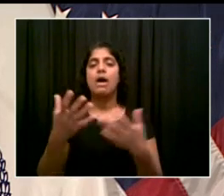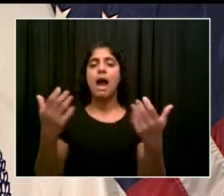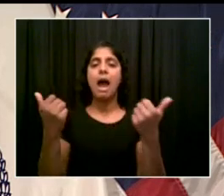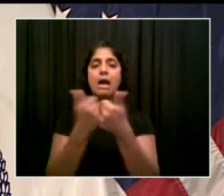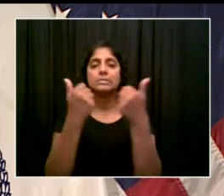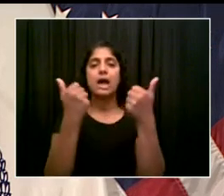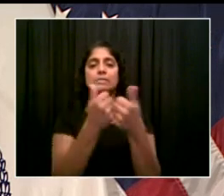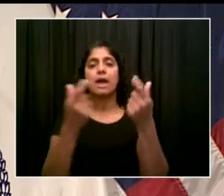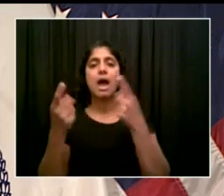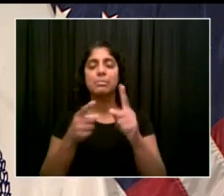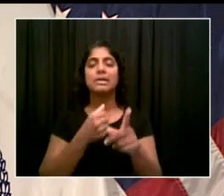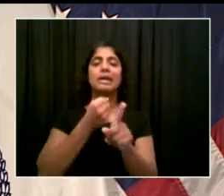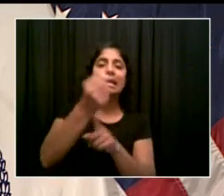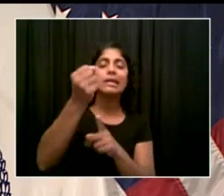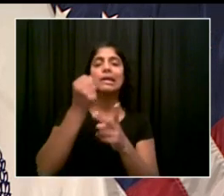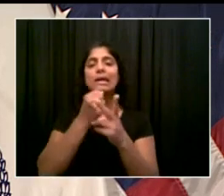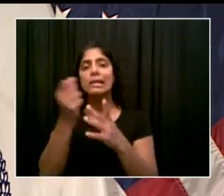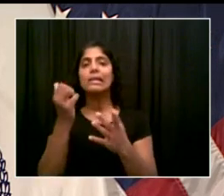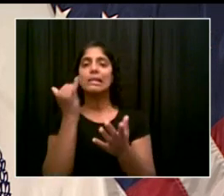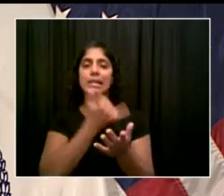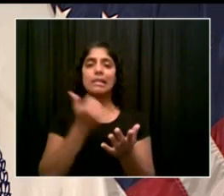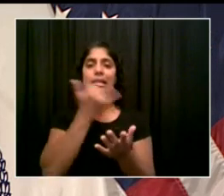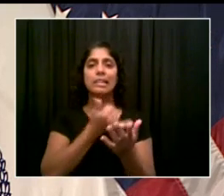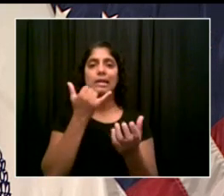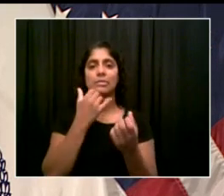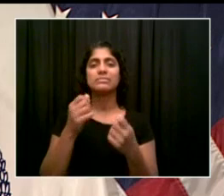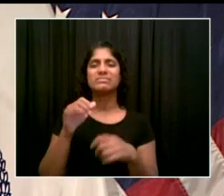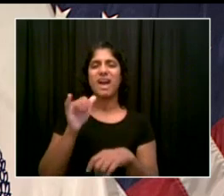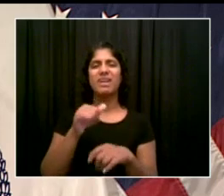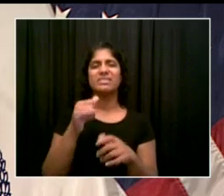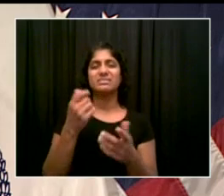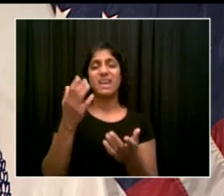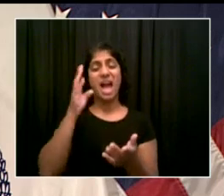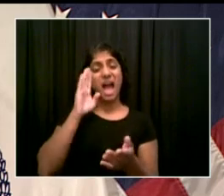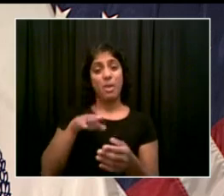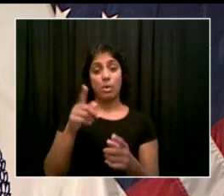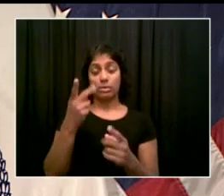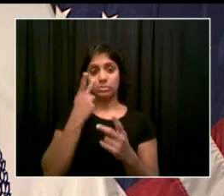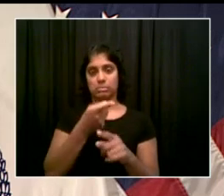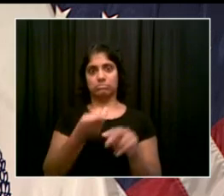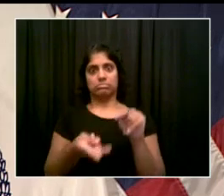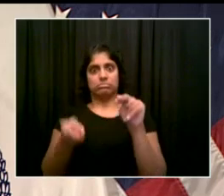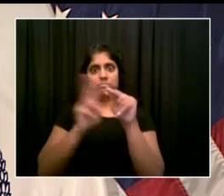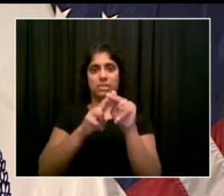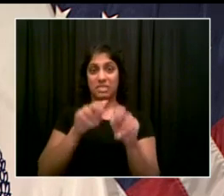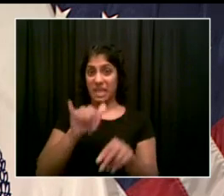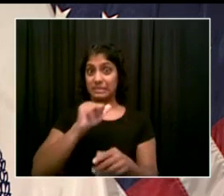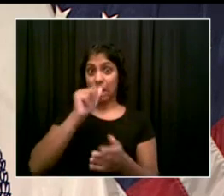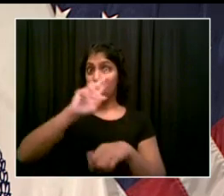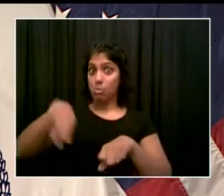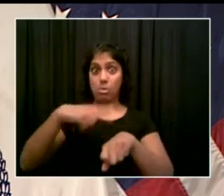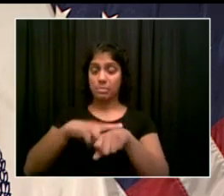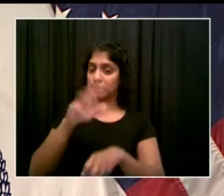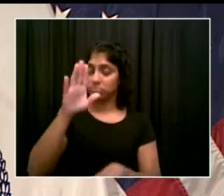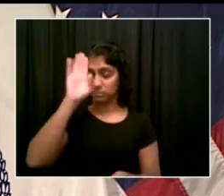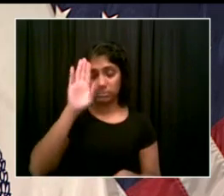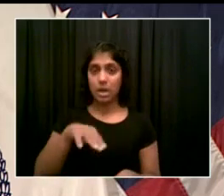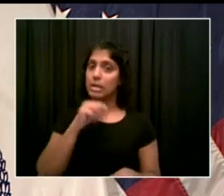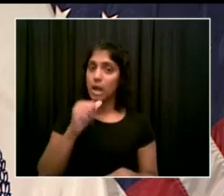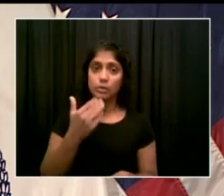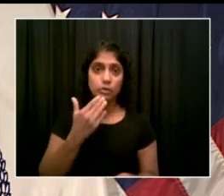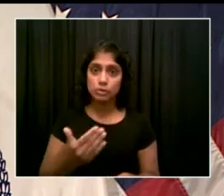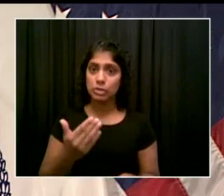This needs to be reversed, period. We, for 6 years before the pandemic, proved we could decrease